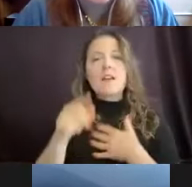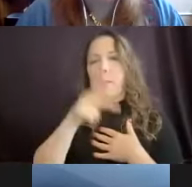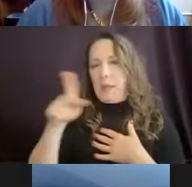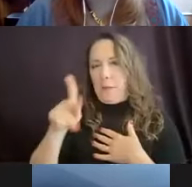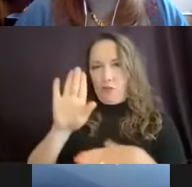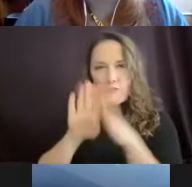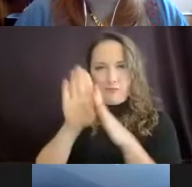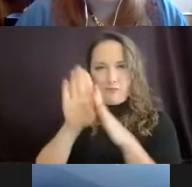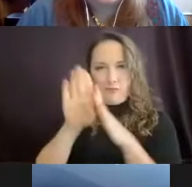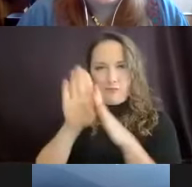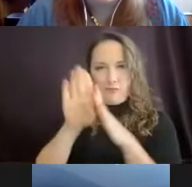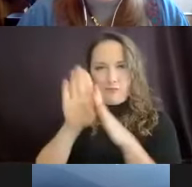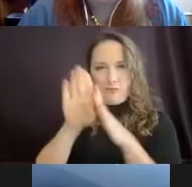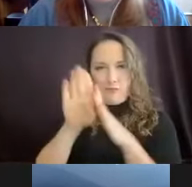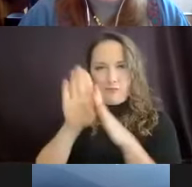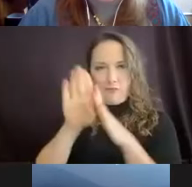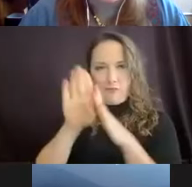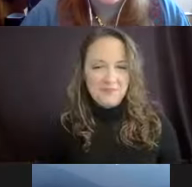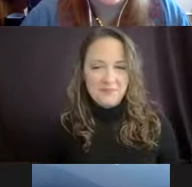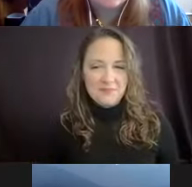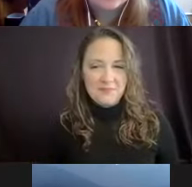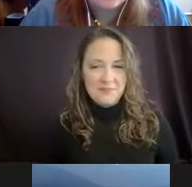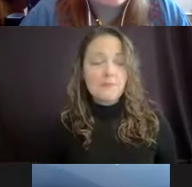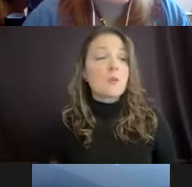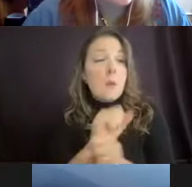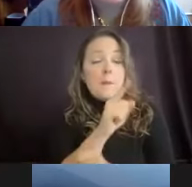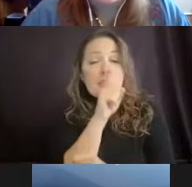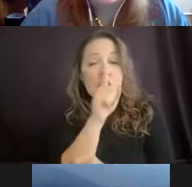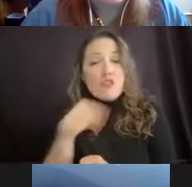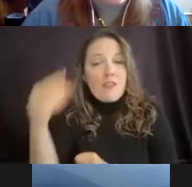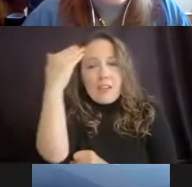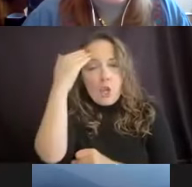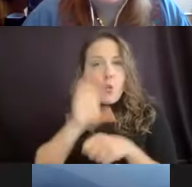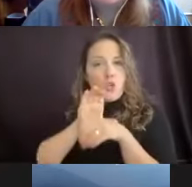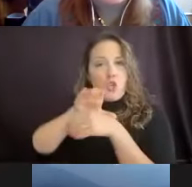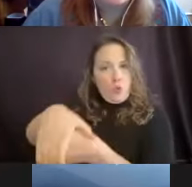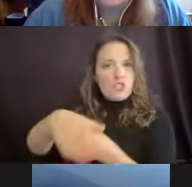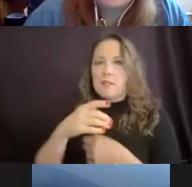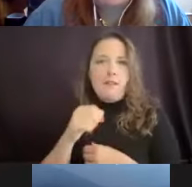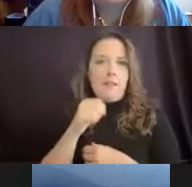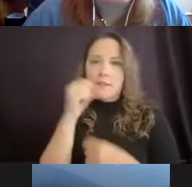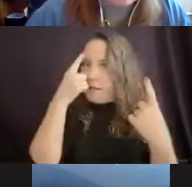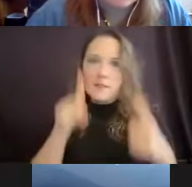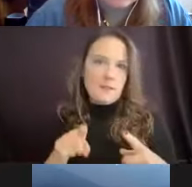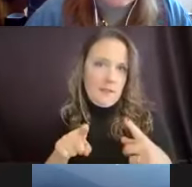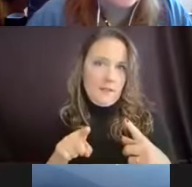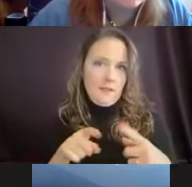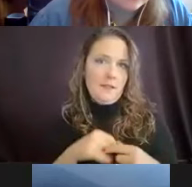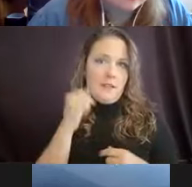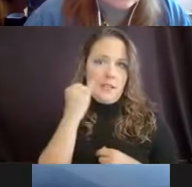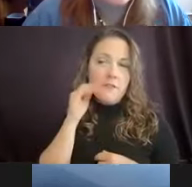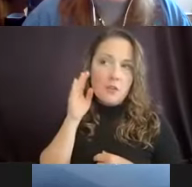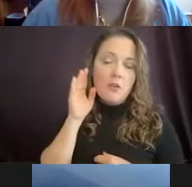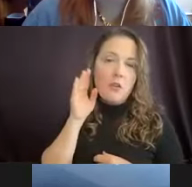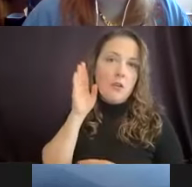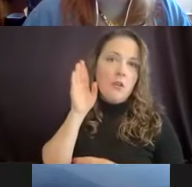Making sure that they know coercion is not consent. If you badger a person enough times to go out with you or have